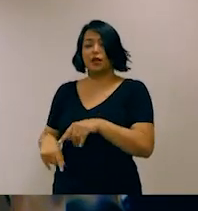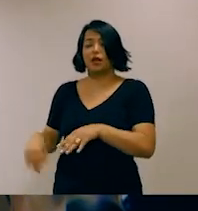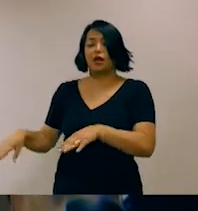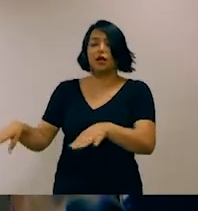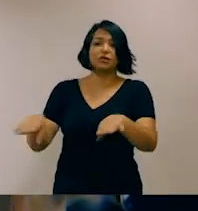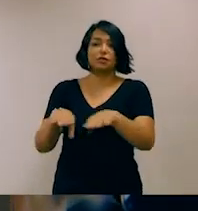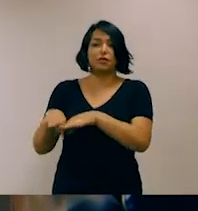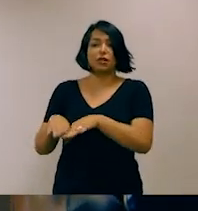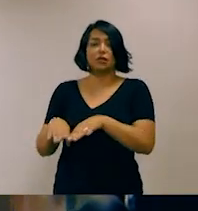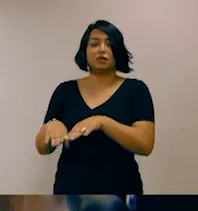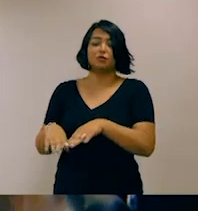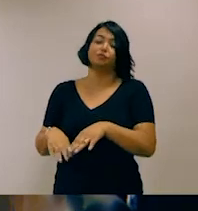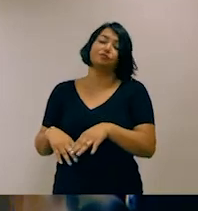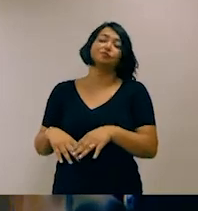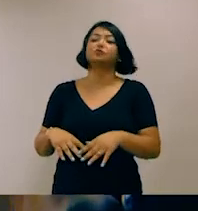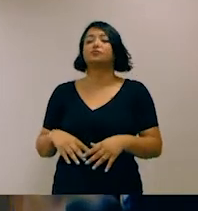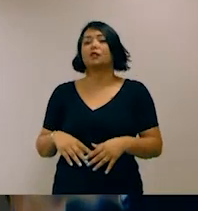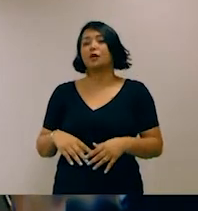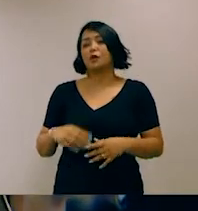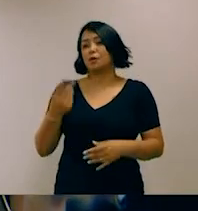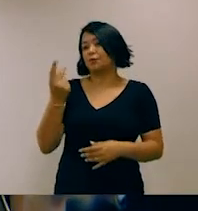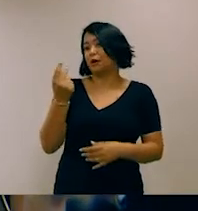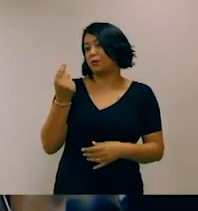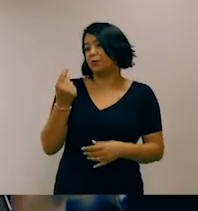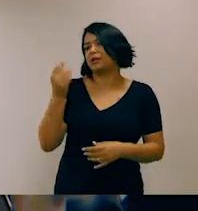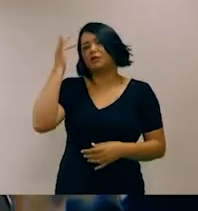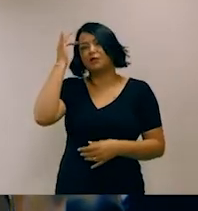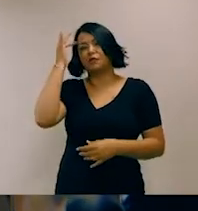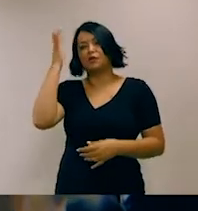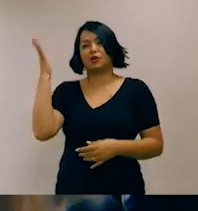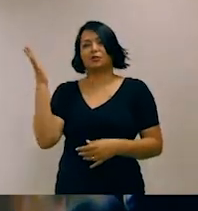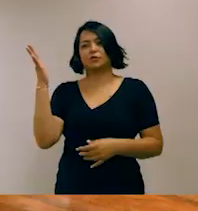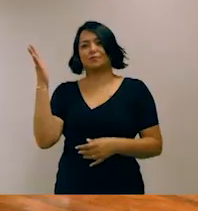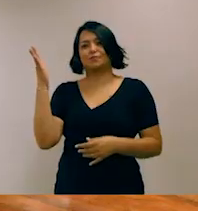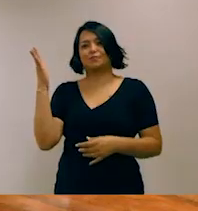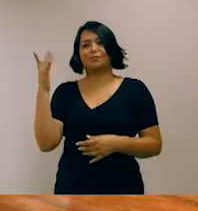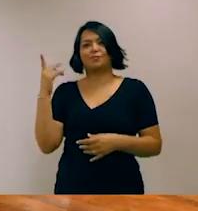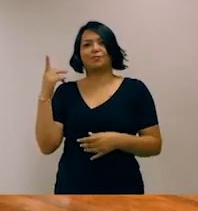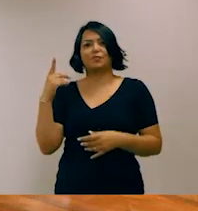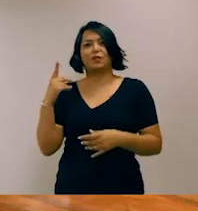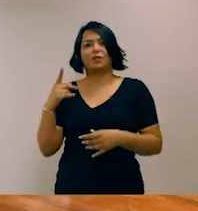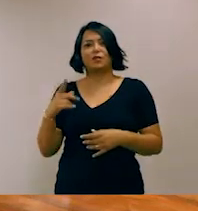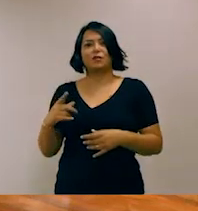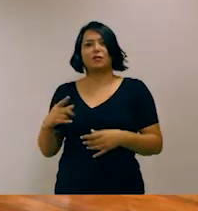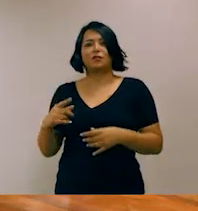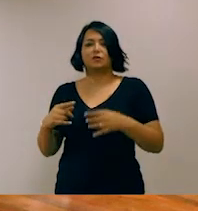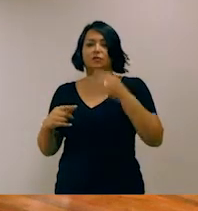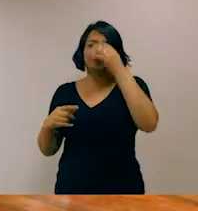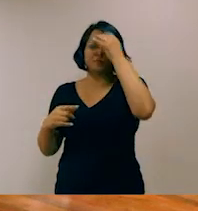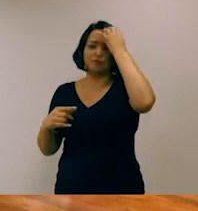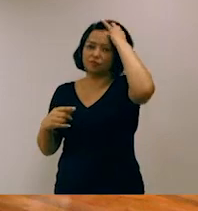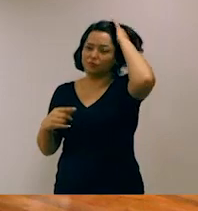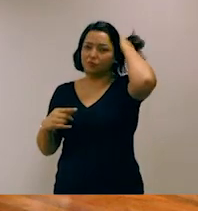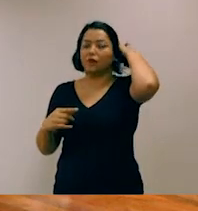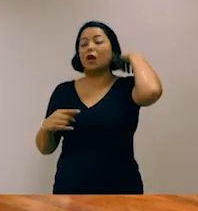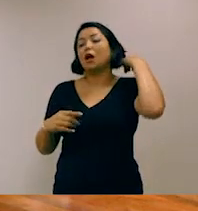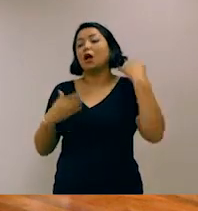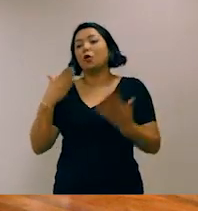The similarity to the text, yes. You compare the new